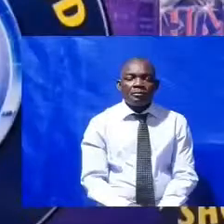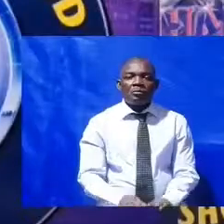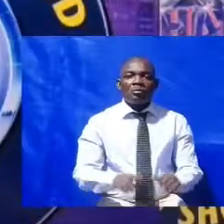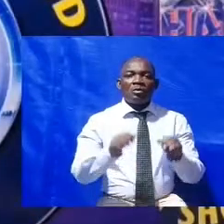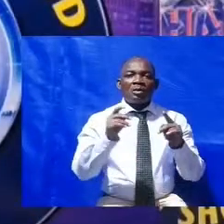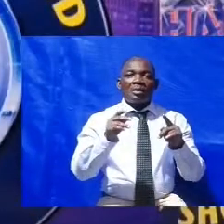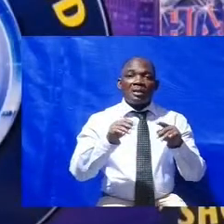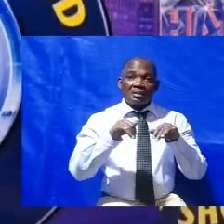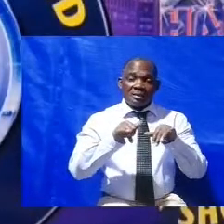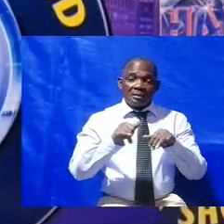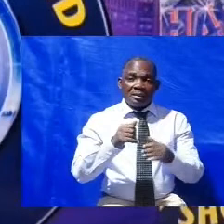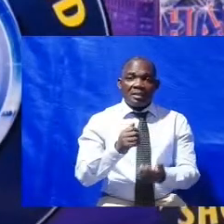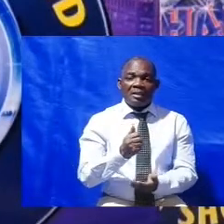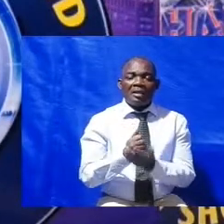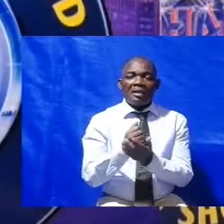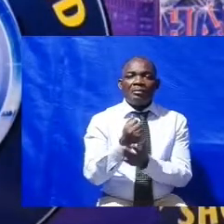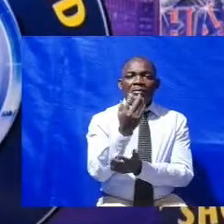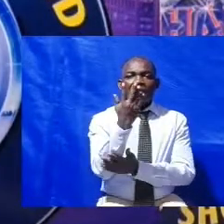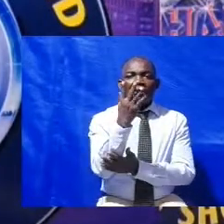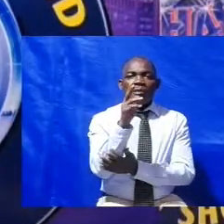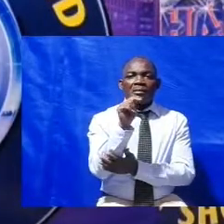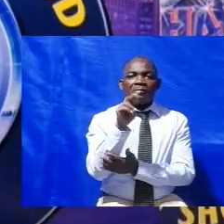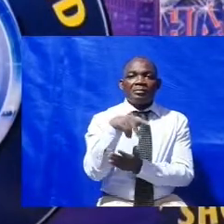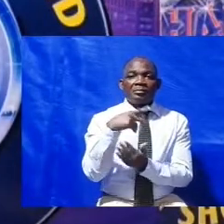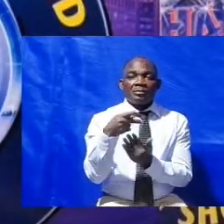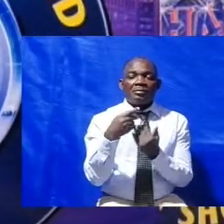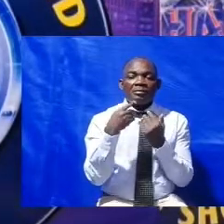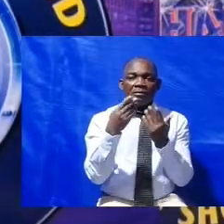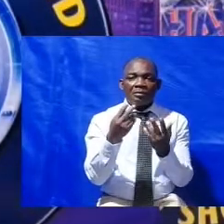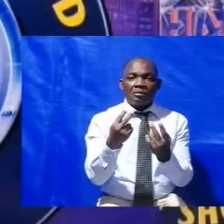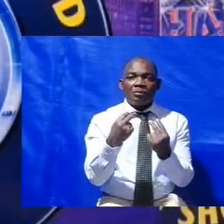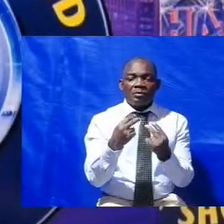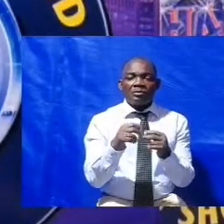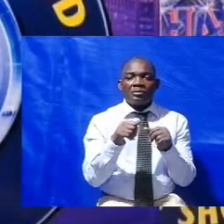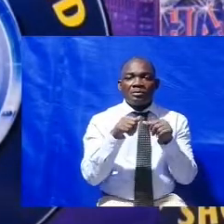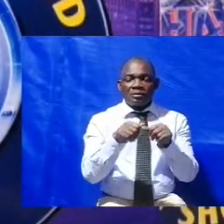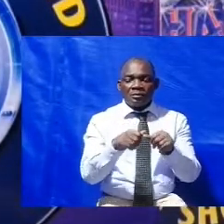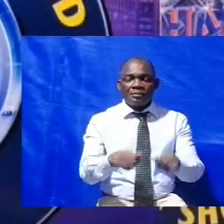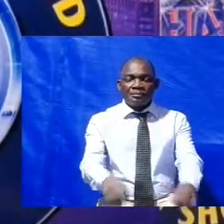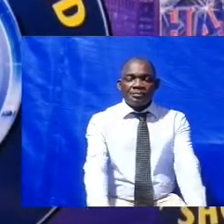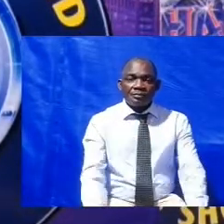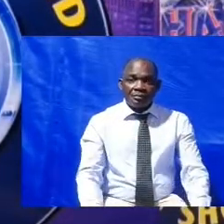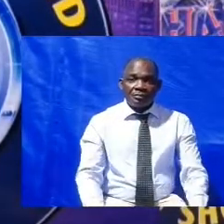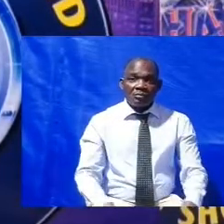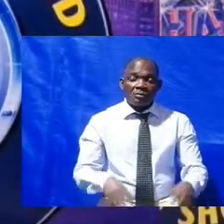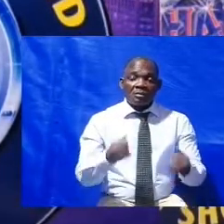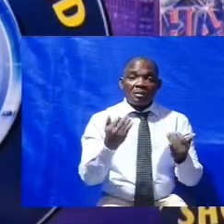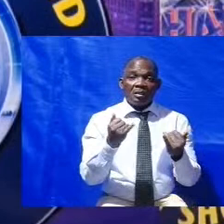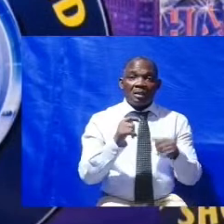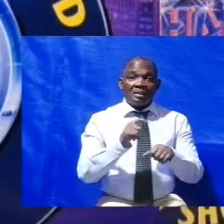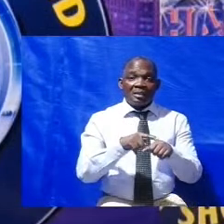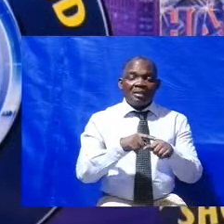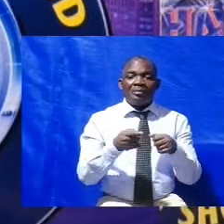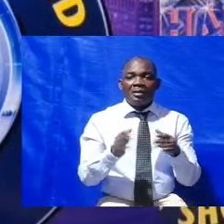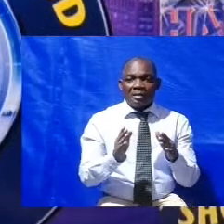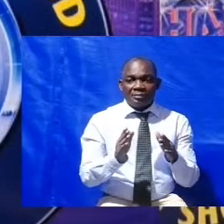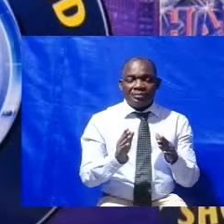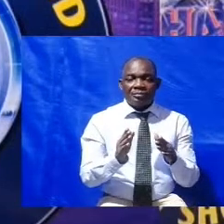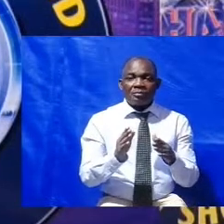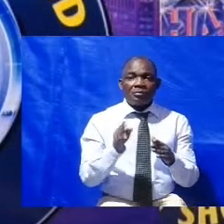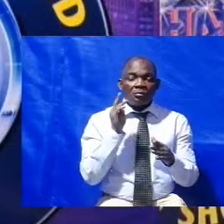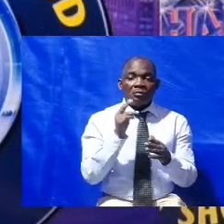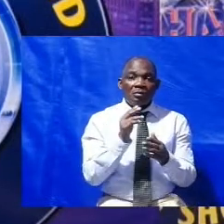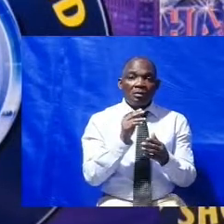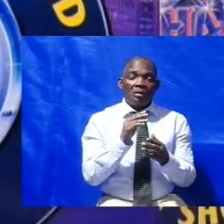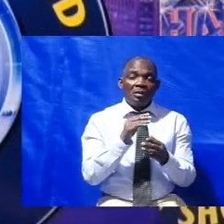You're still on the Helping Hand TV show. Thank you so much for staying with me. This is all time would allow us, and so we are